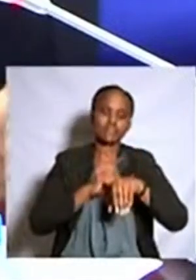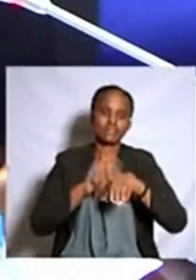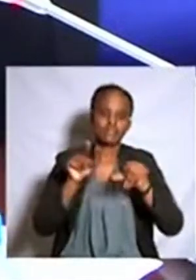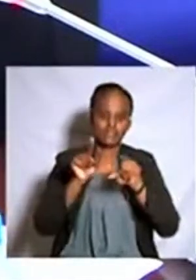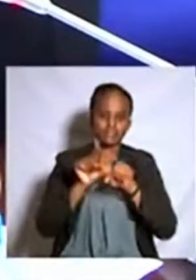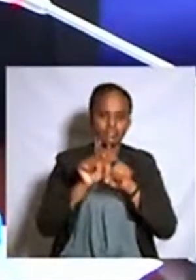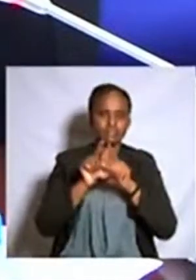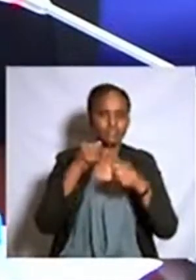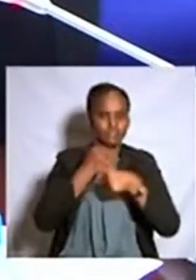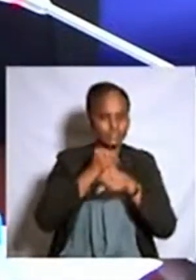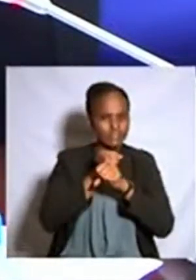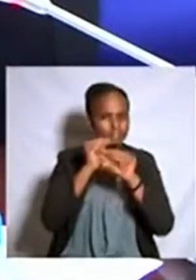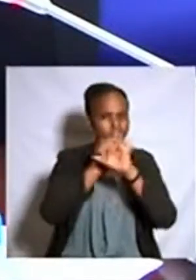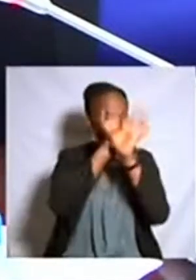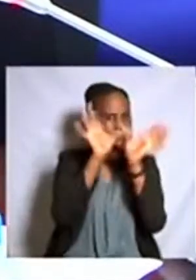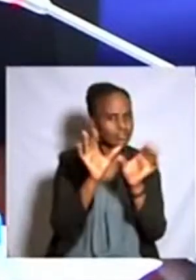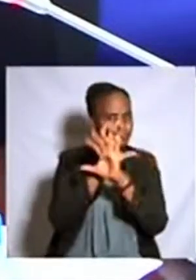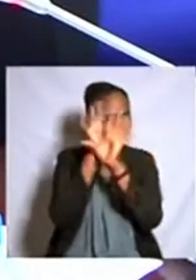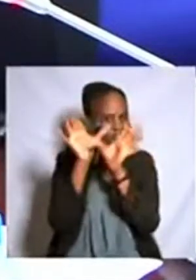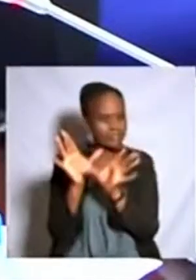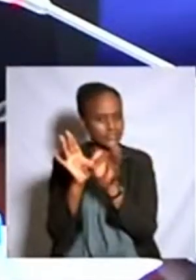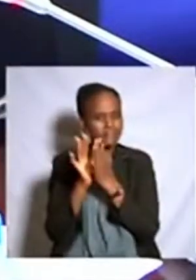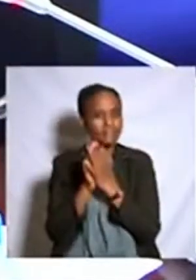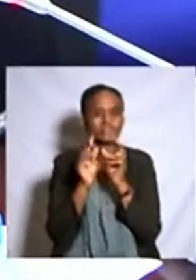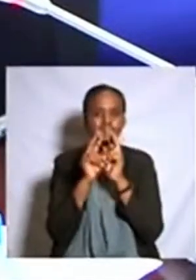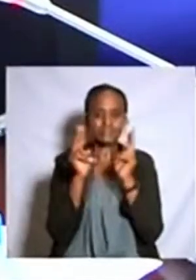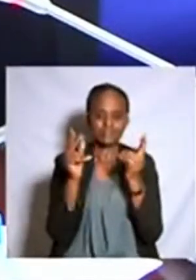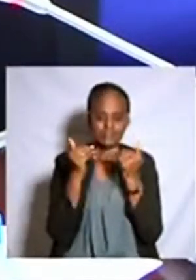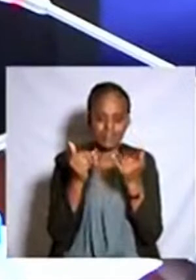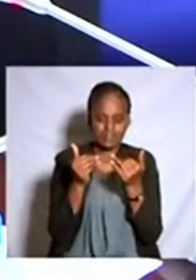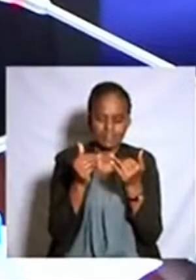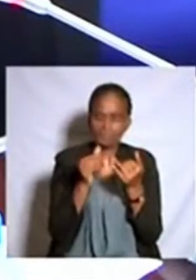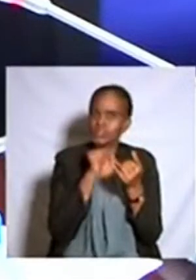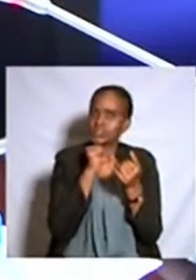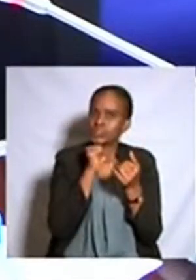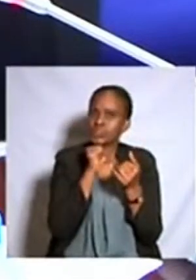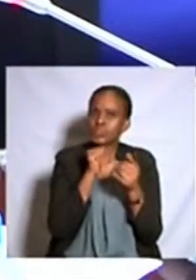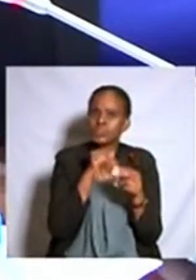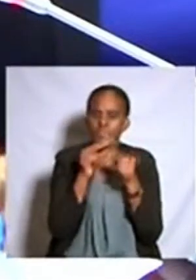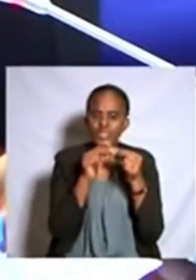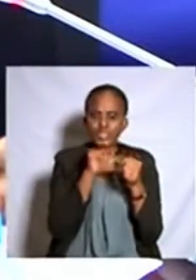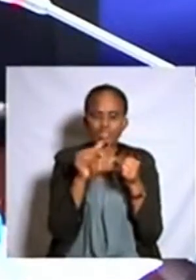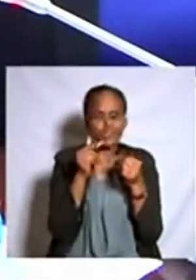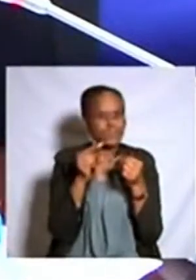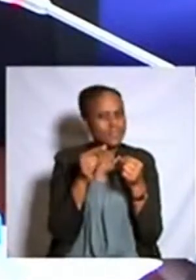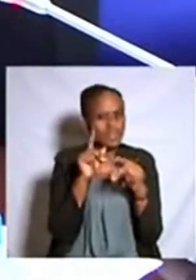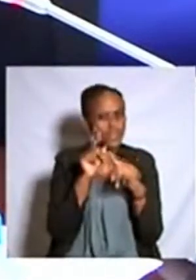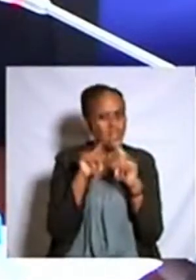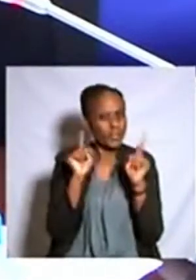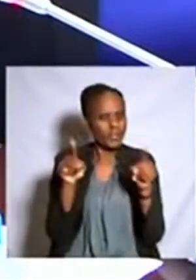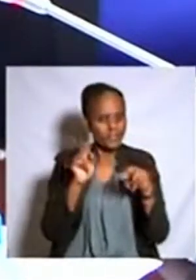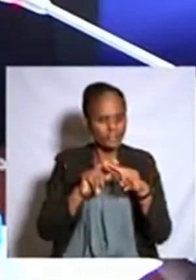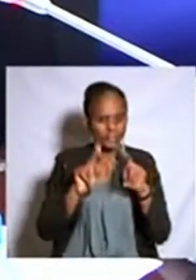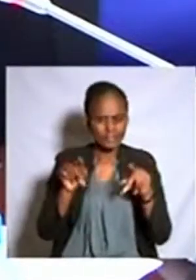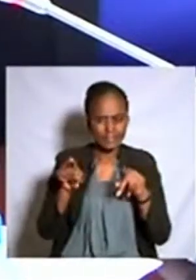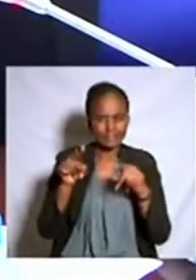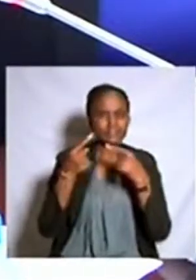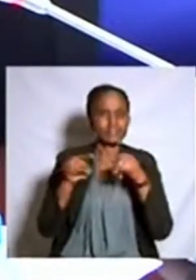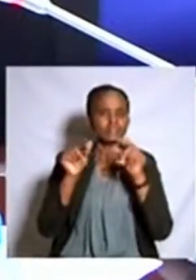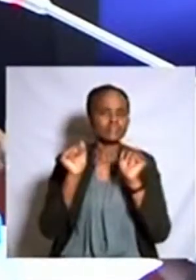to make the correction. So it's not abnormal, Chair, that such a thing can